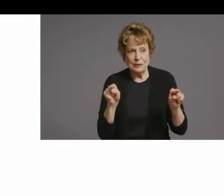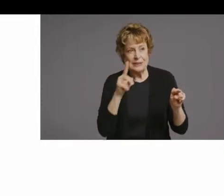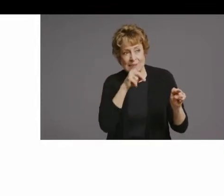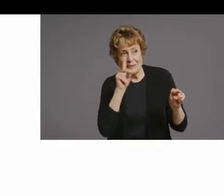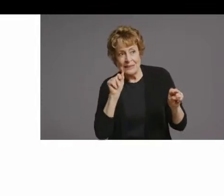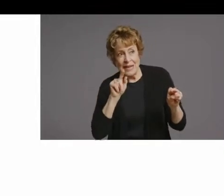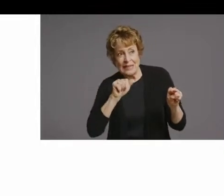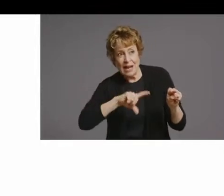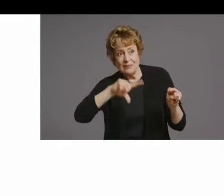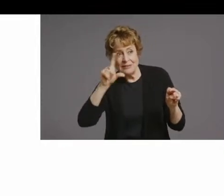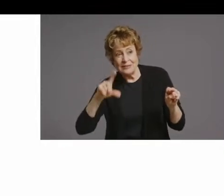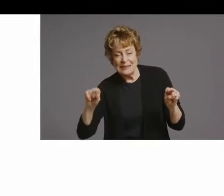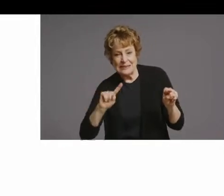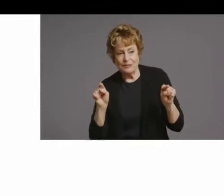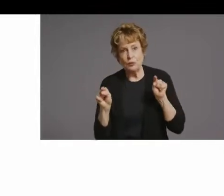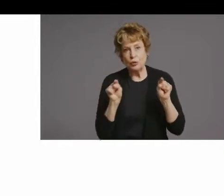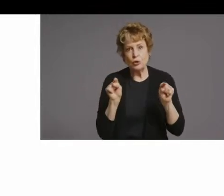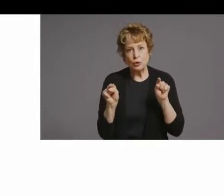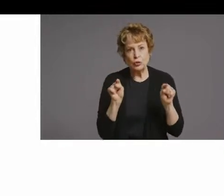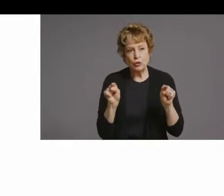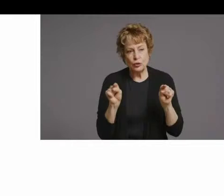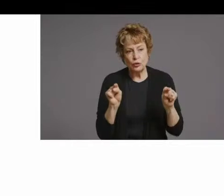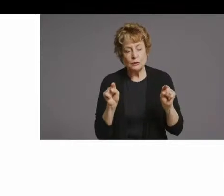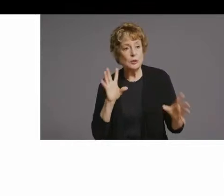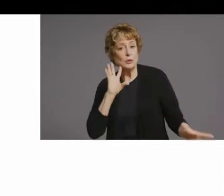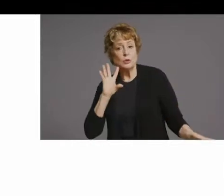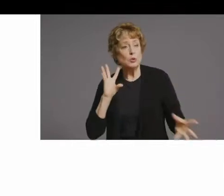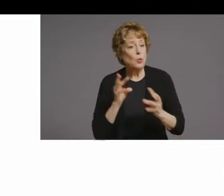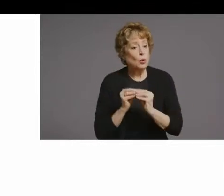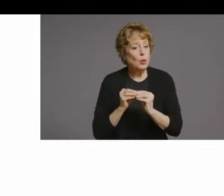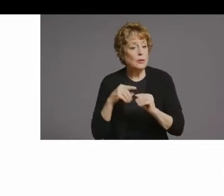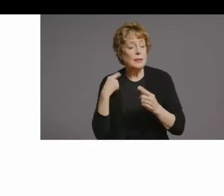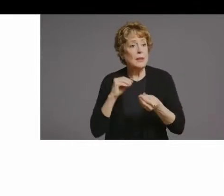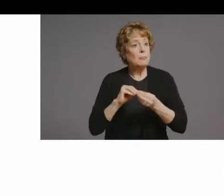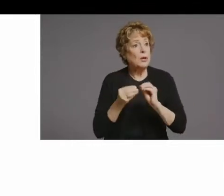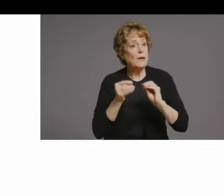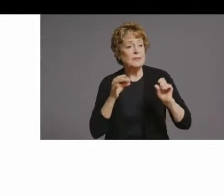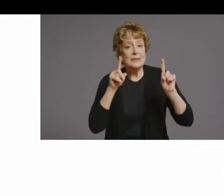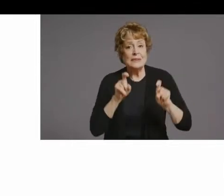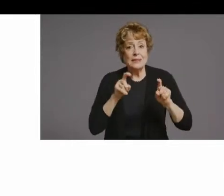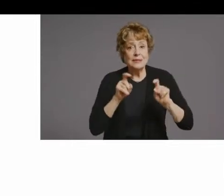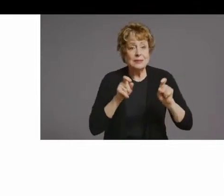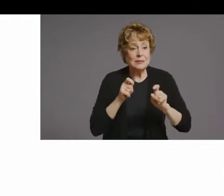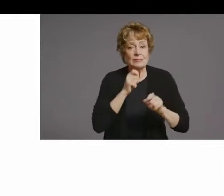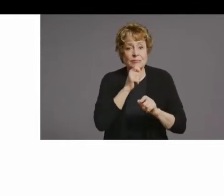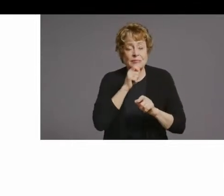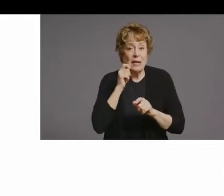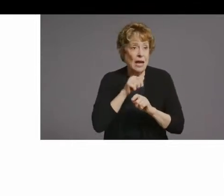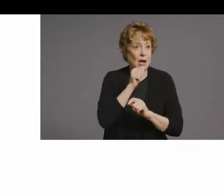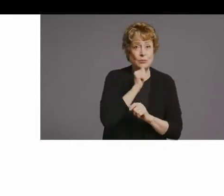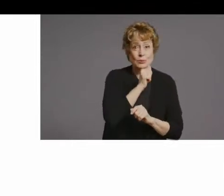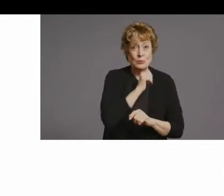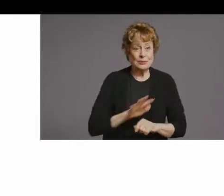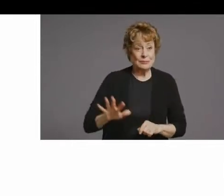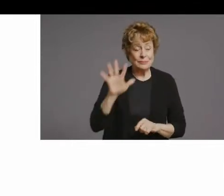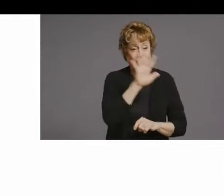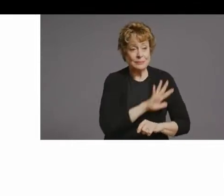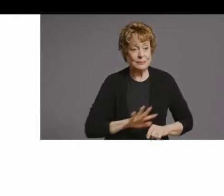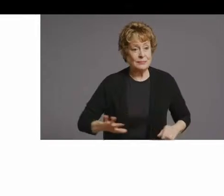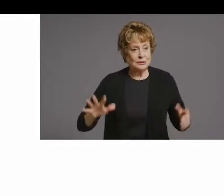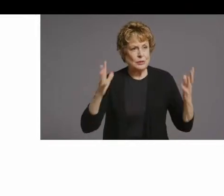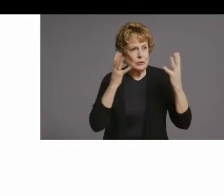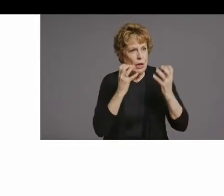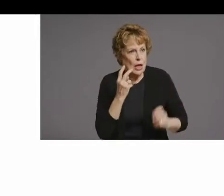This shows the total number of tests that are being performed in Arizona. The dark part of the bars shows the number of unique patients